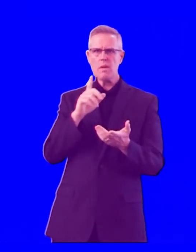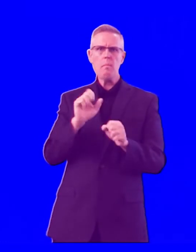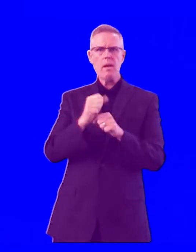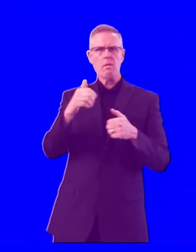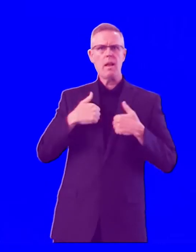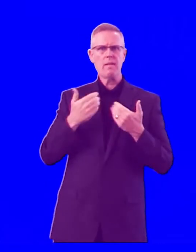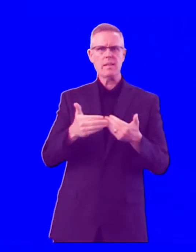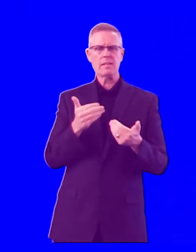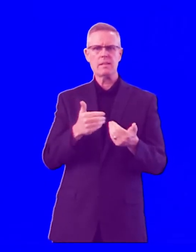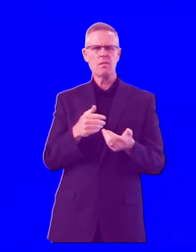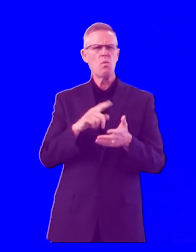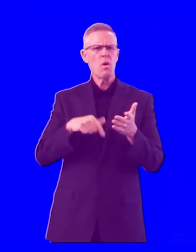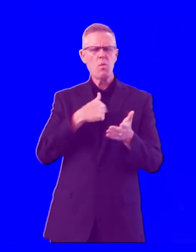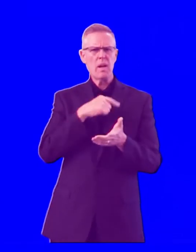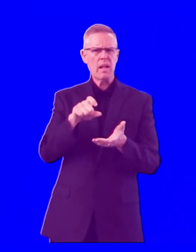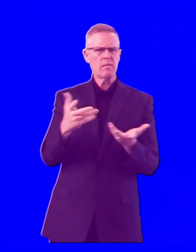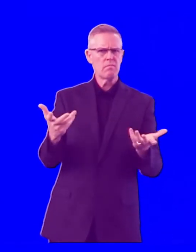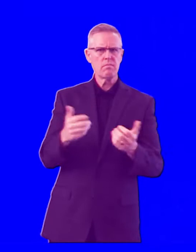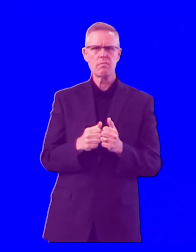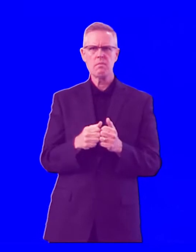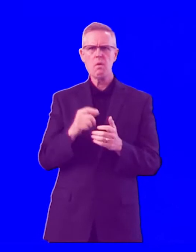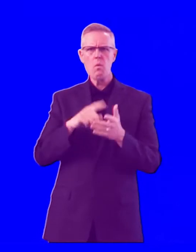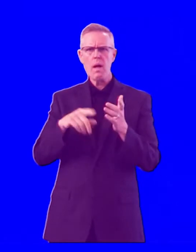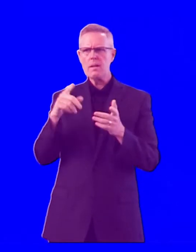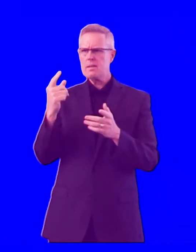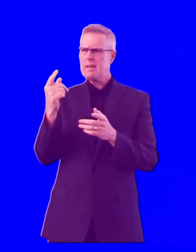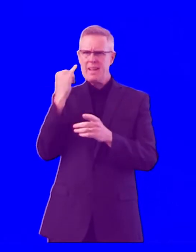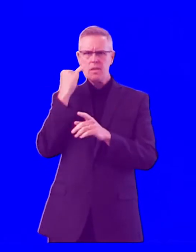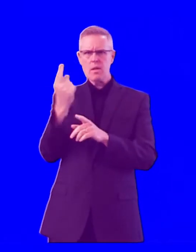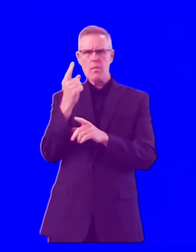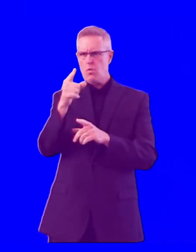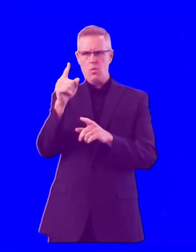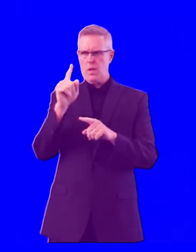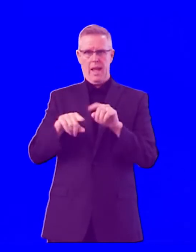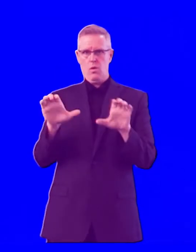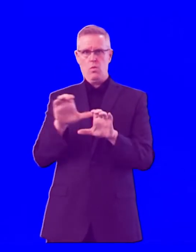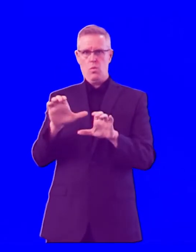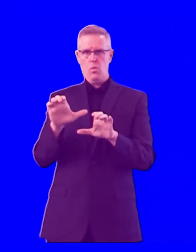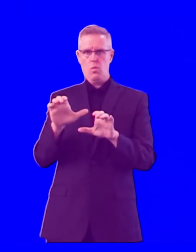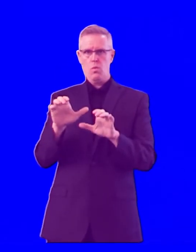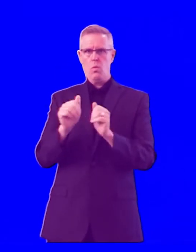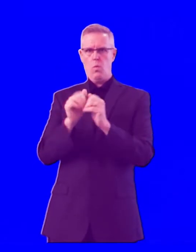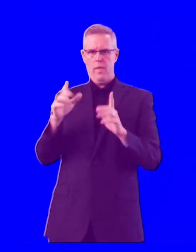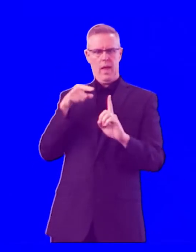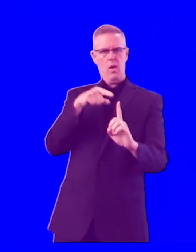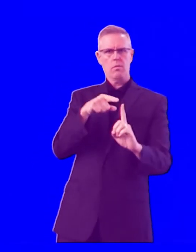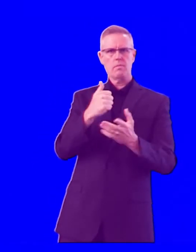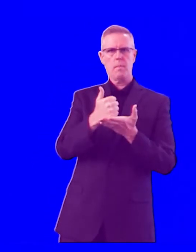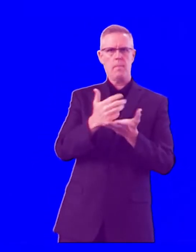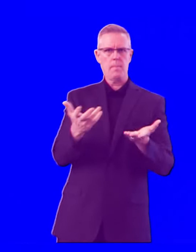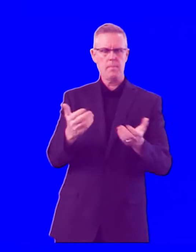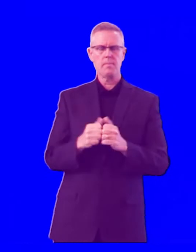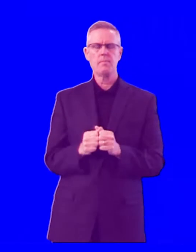convenience. Well, what if it is a need? What if it is something in your life that you can't do unless it's available to